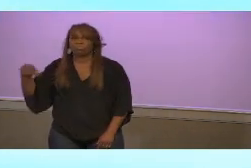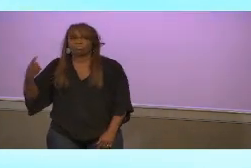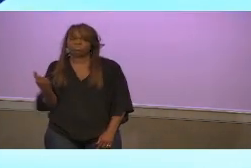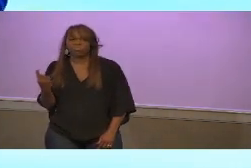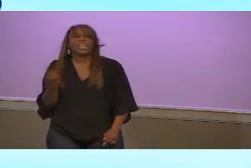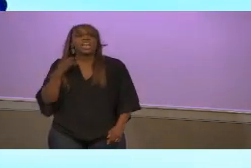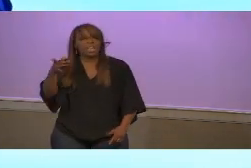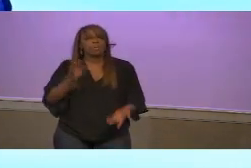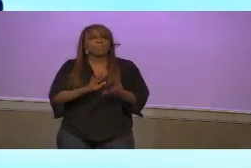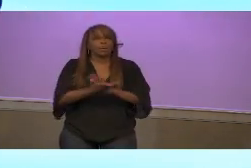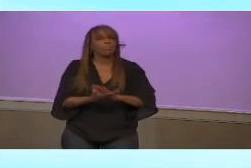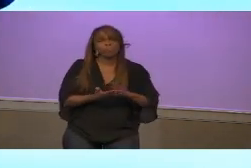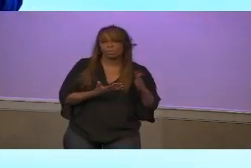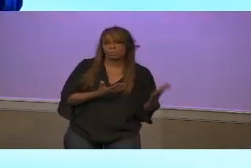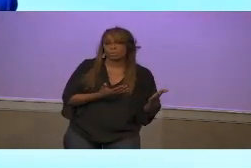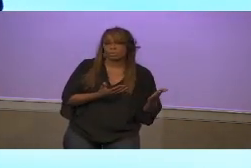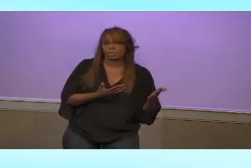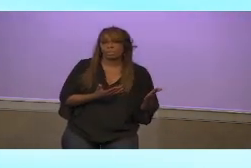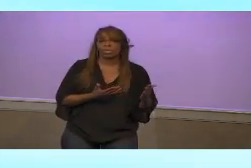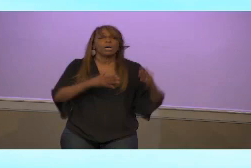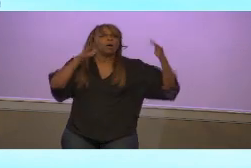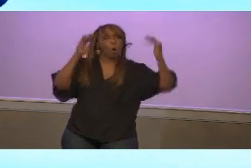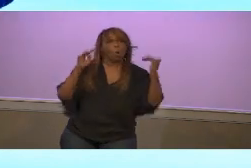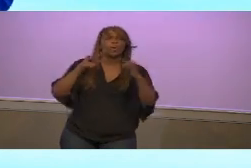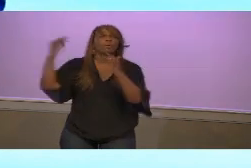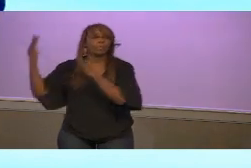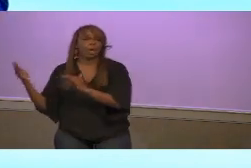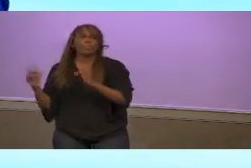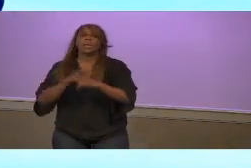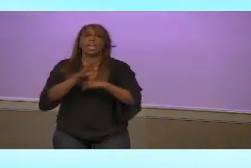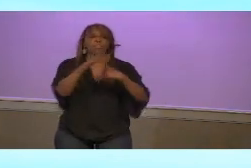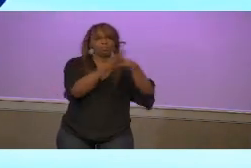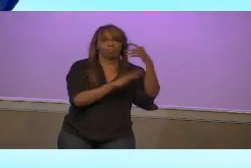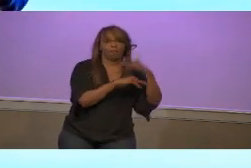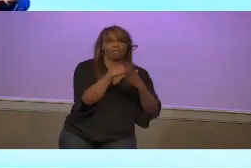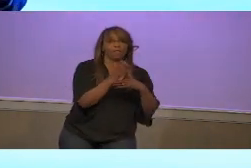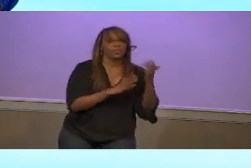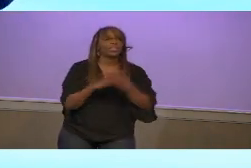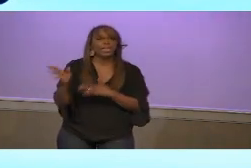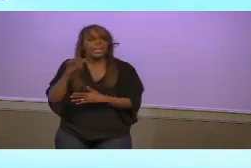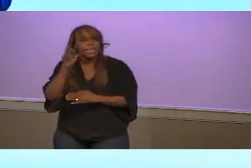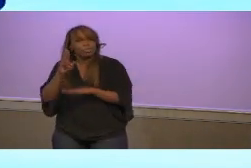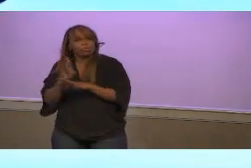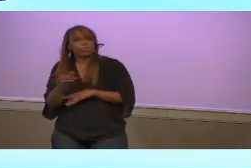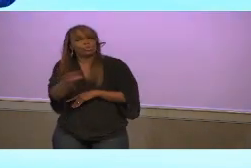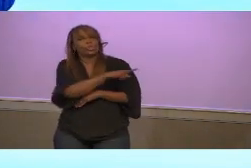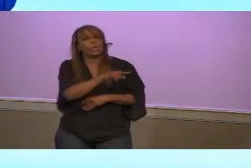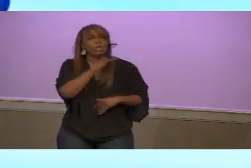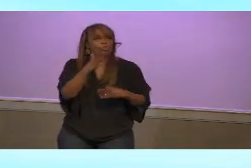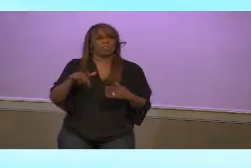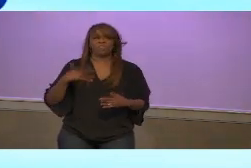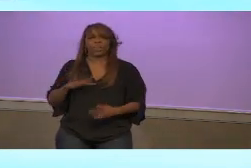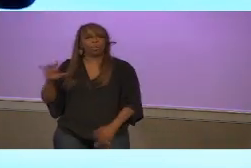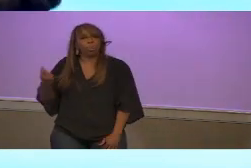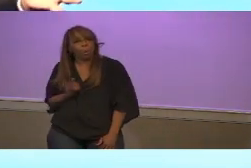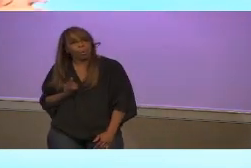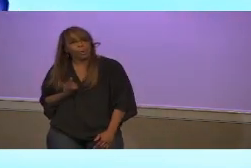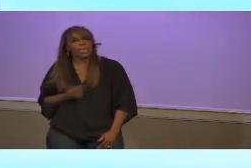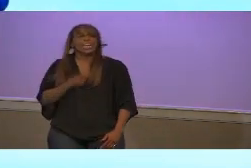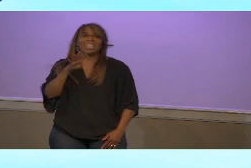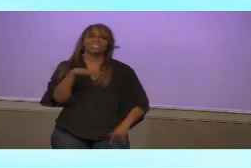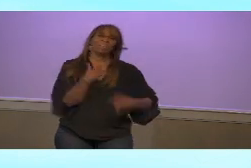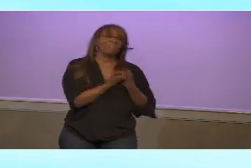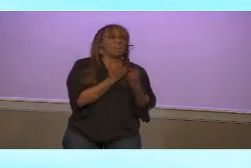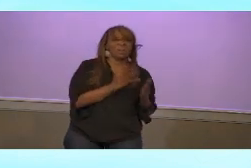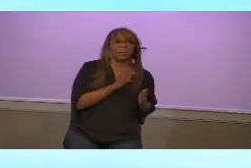the hopeless. He's a comfort to the comfortless. He is usage to the useless. He's a lover